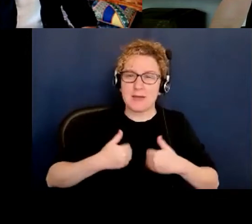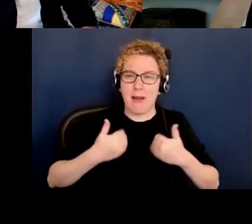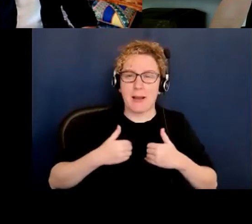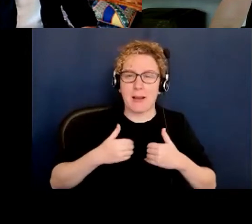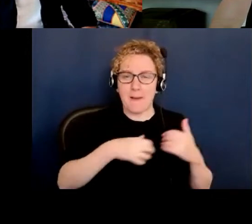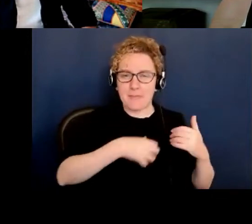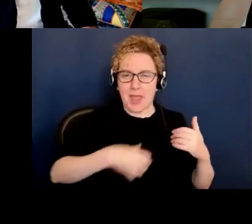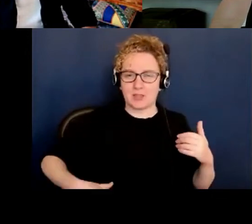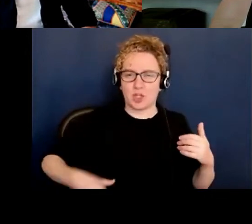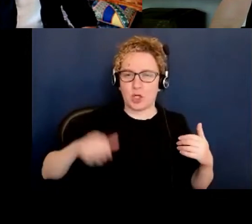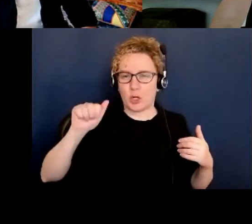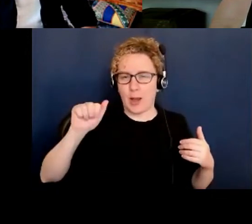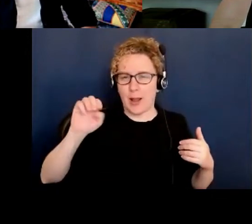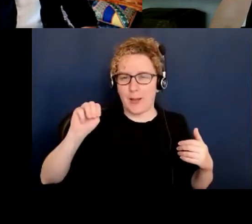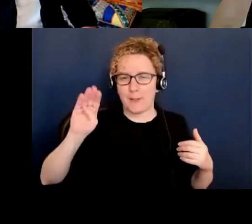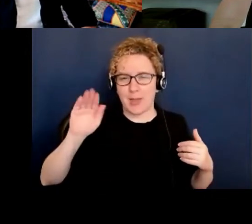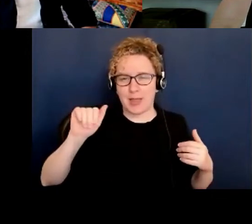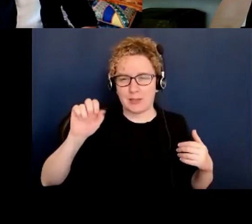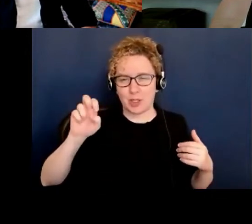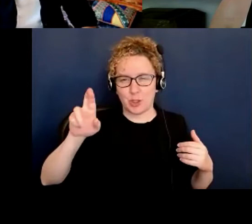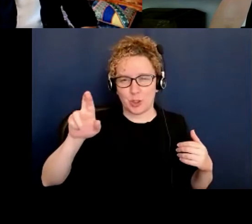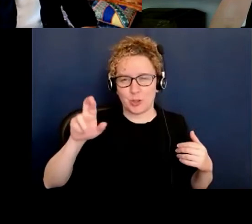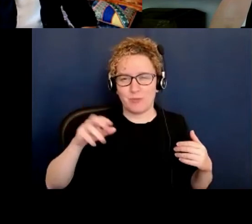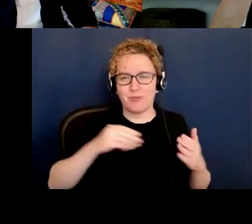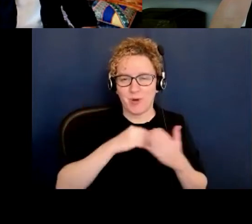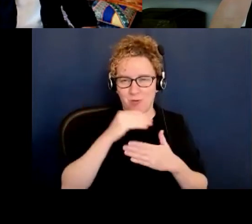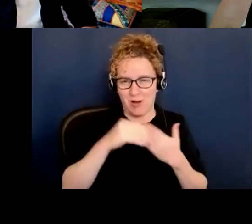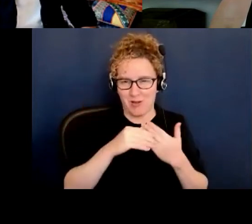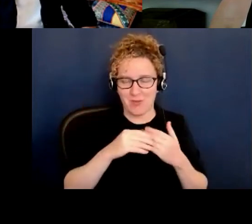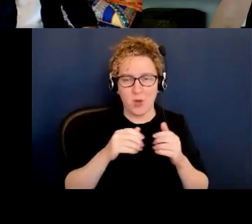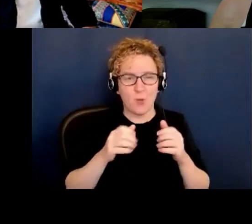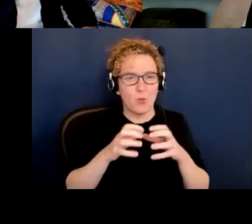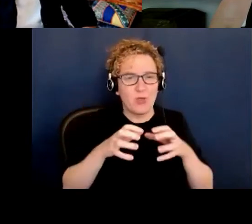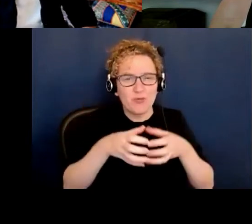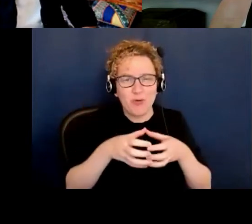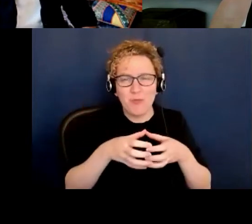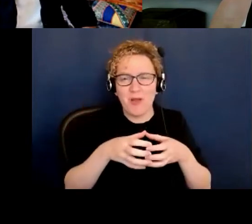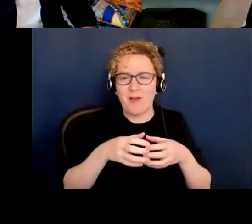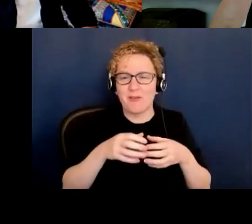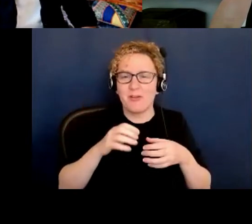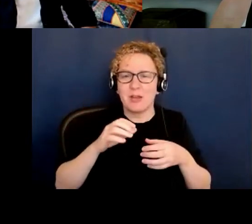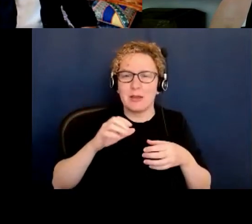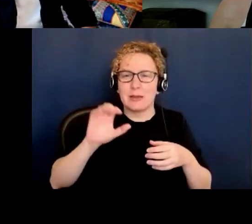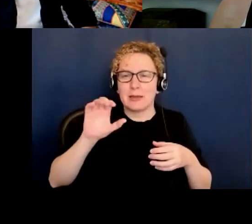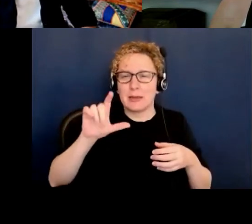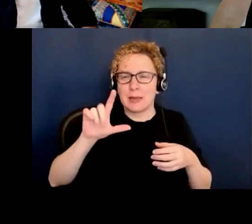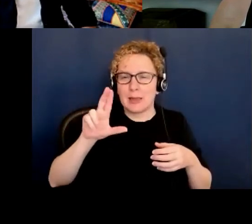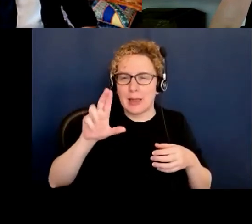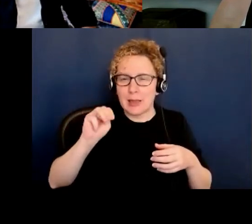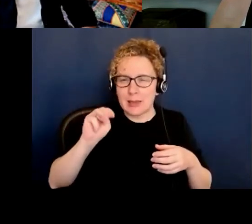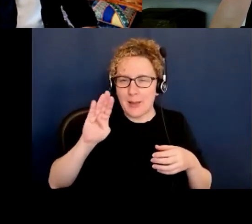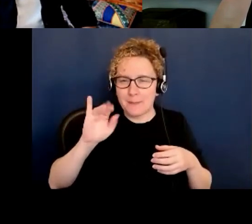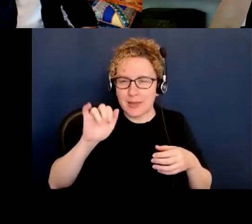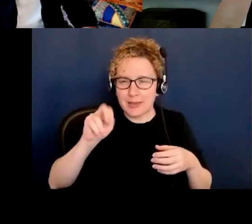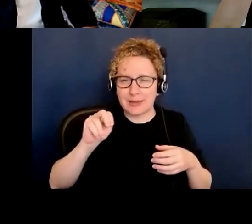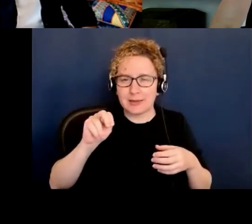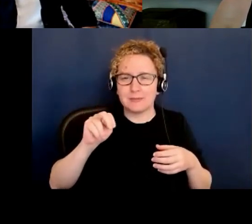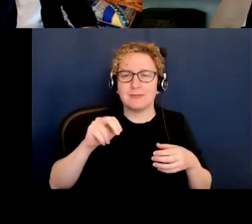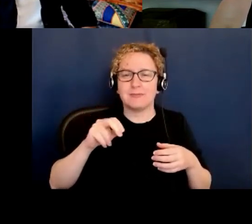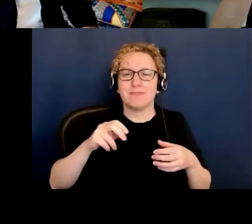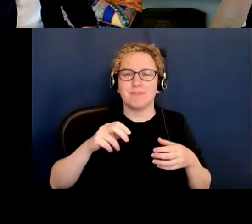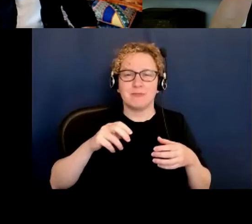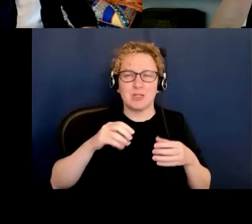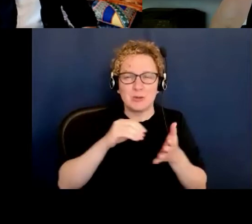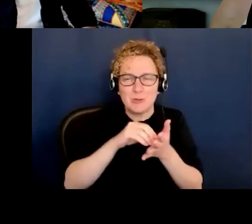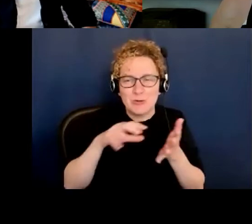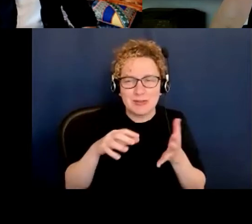and Ecuadorian students, she volunteered in the Tenderloin and learned about how to create her own service project. And in fact,